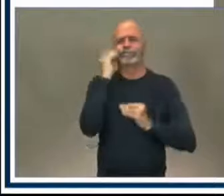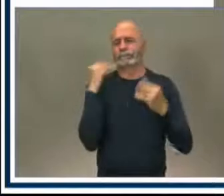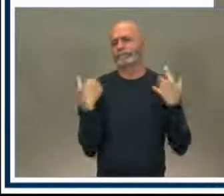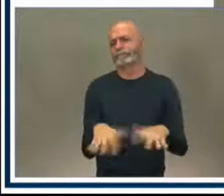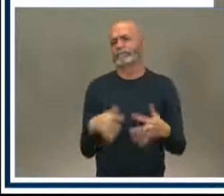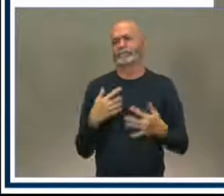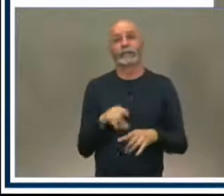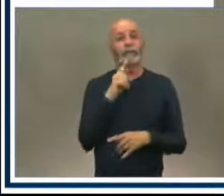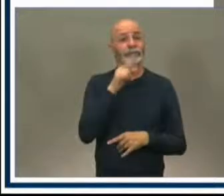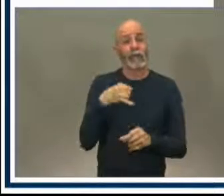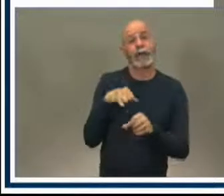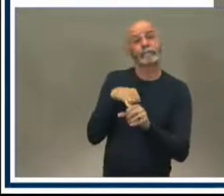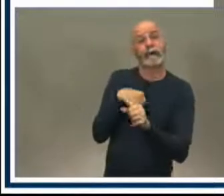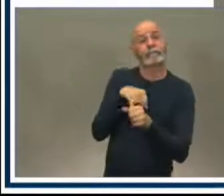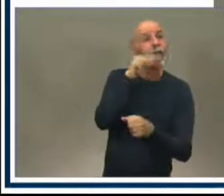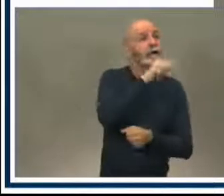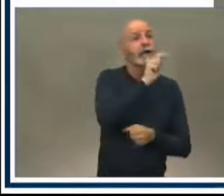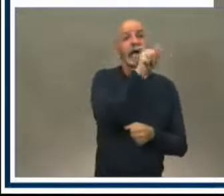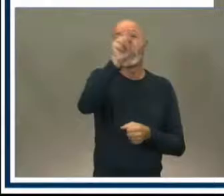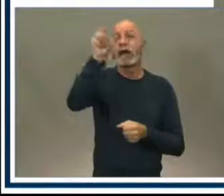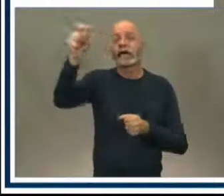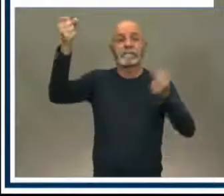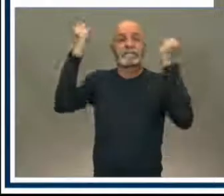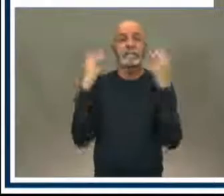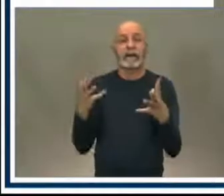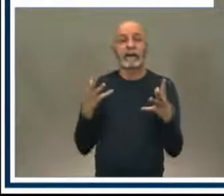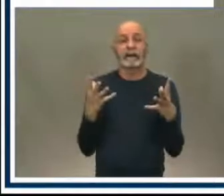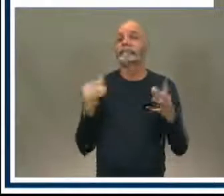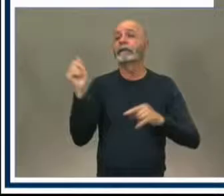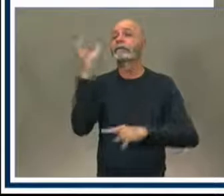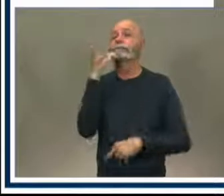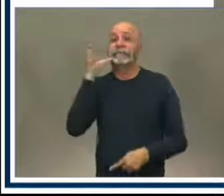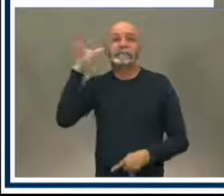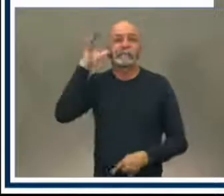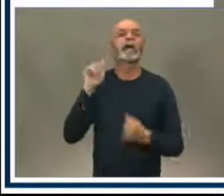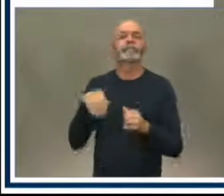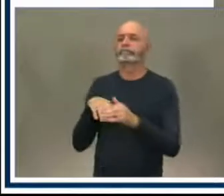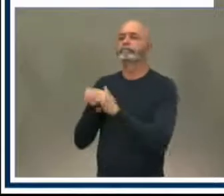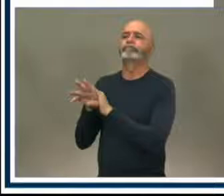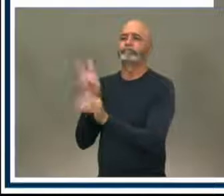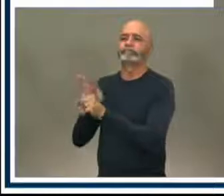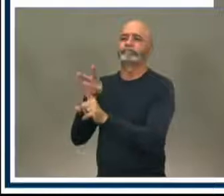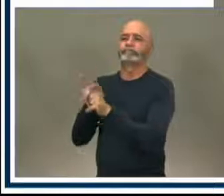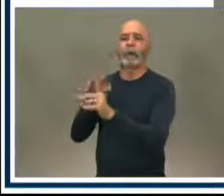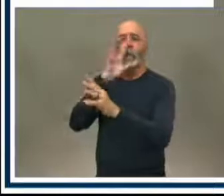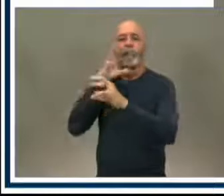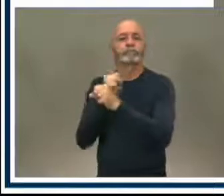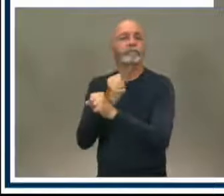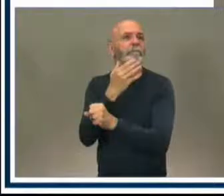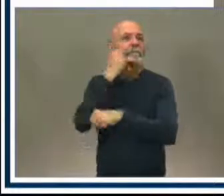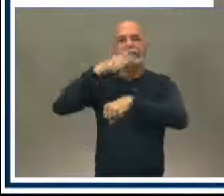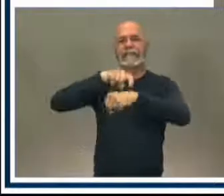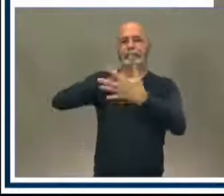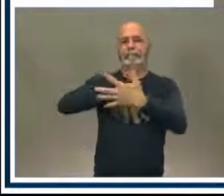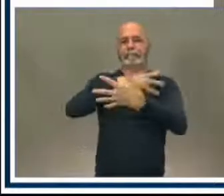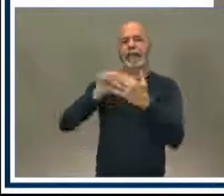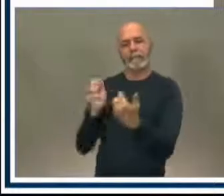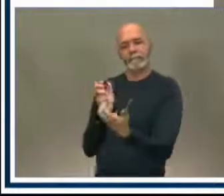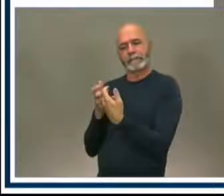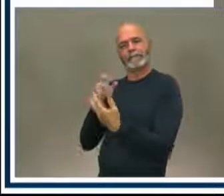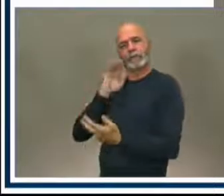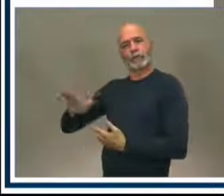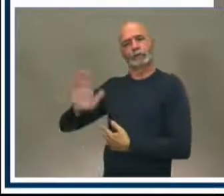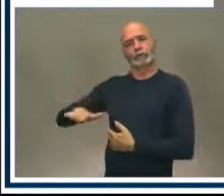allow parents the flexibility of booking appointments during times that work for their family and to be with their children during that